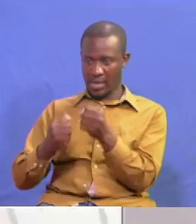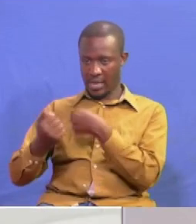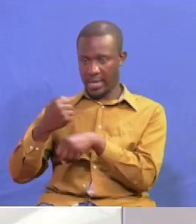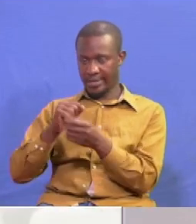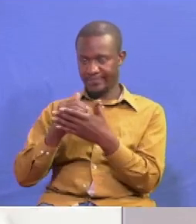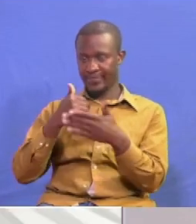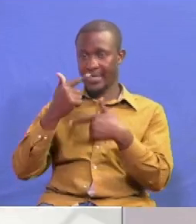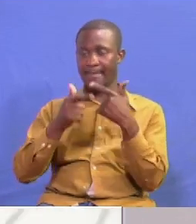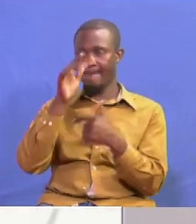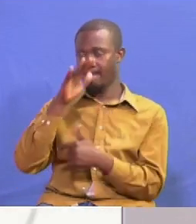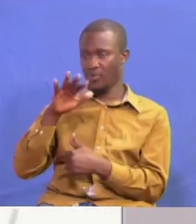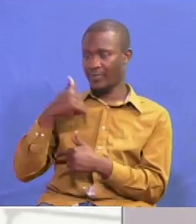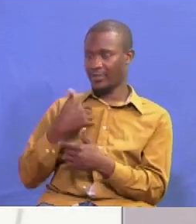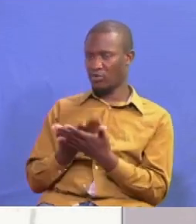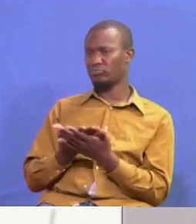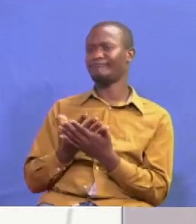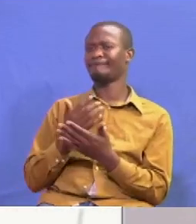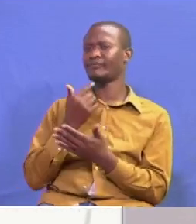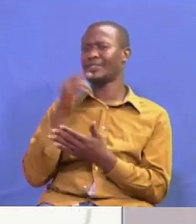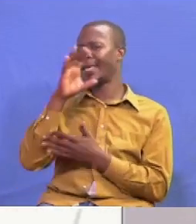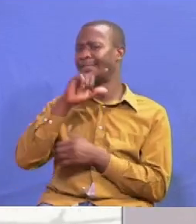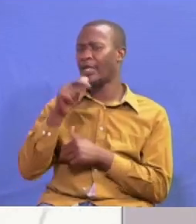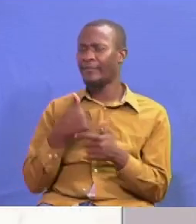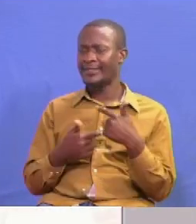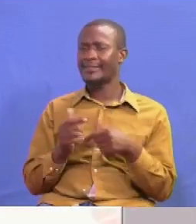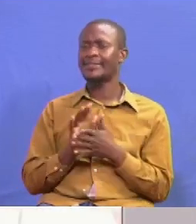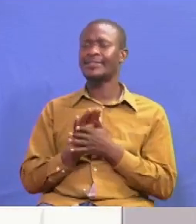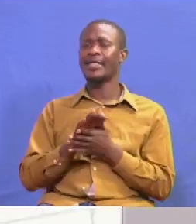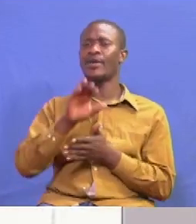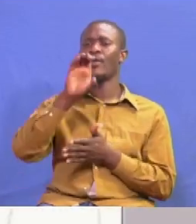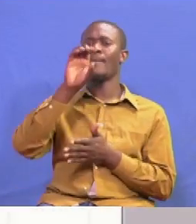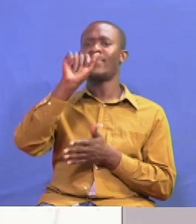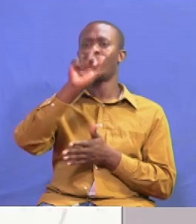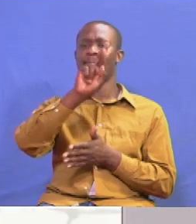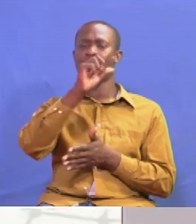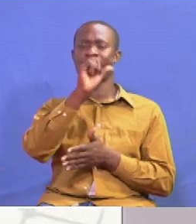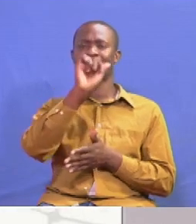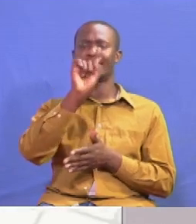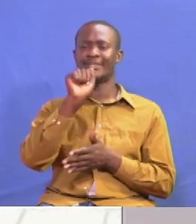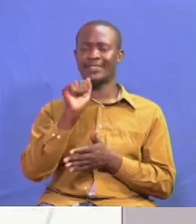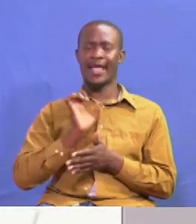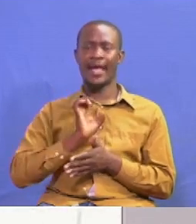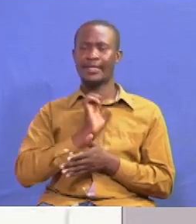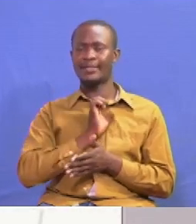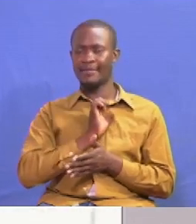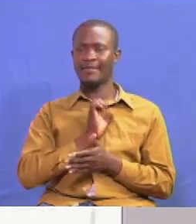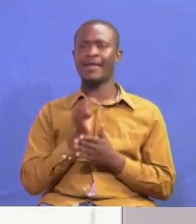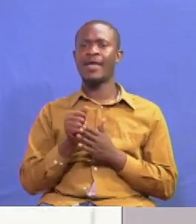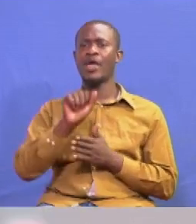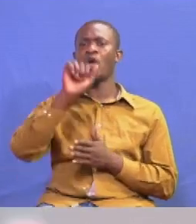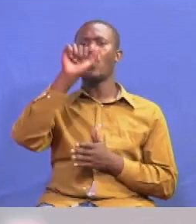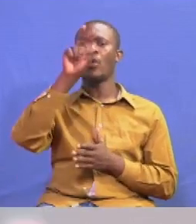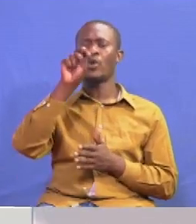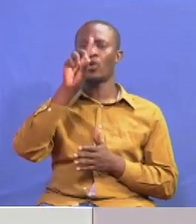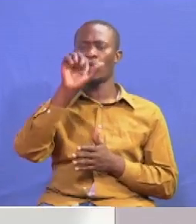National Assembly Committee on petition presented by Bridget Connect Consultancy Executive Officer Bob Ndolo to